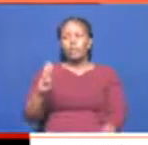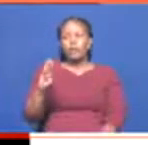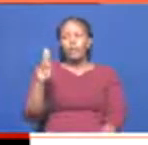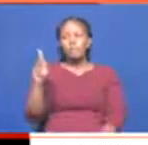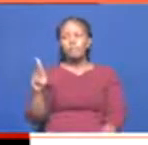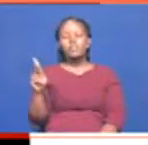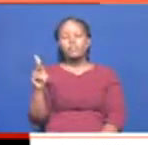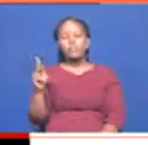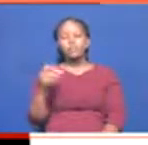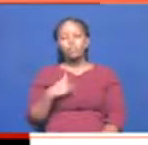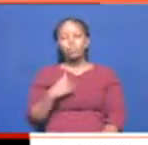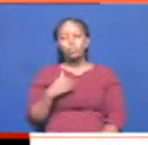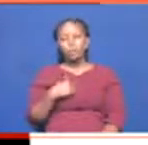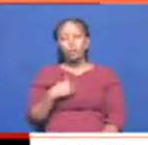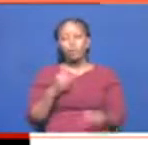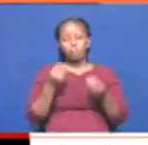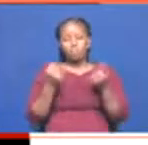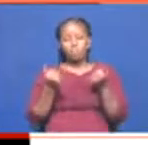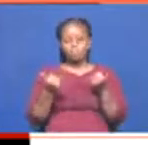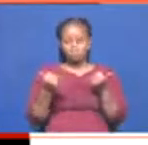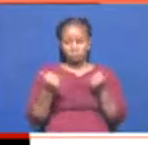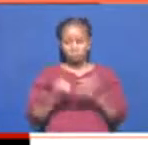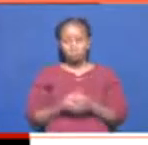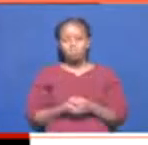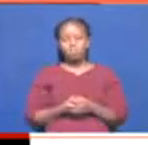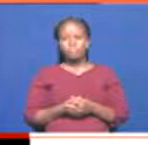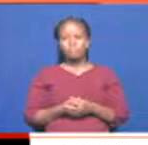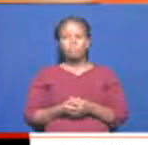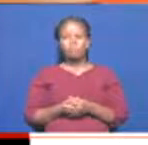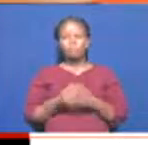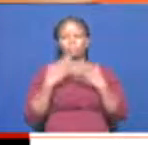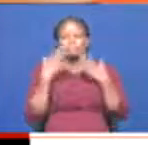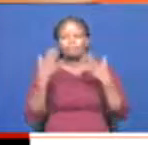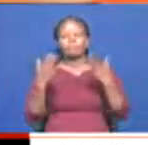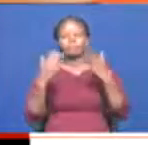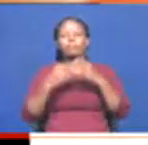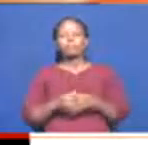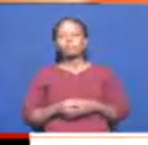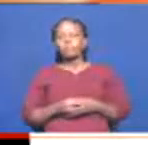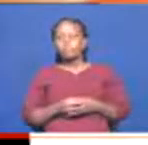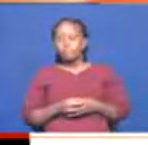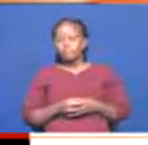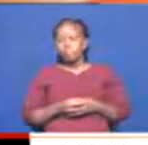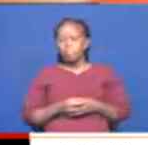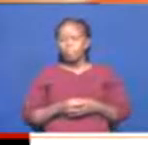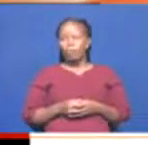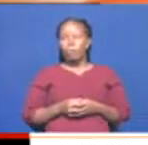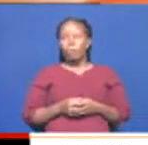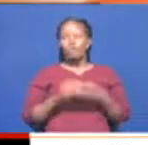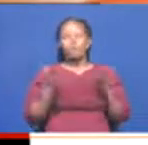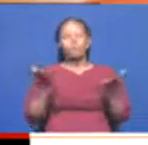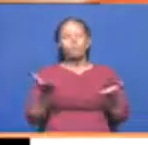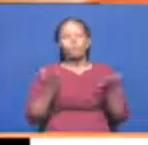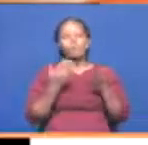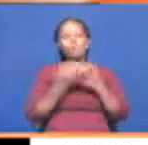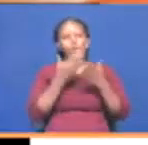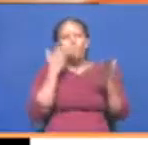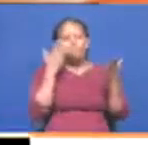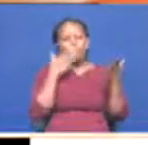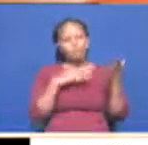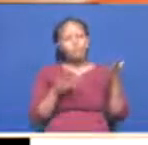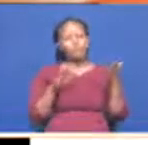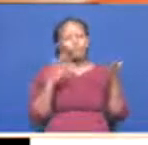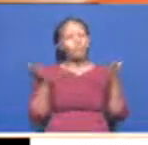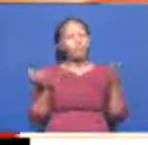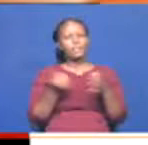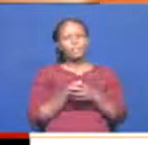would handle. Yes, thank you. All right. Perhaps before we wind up, how